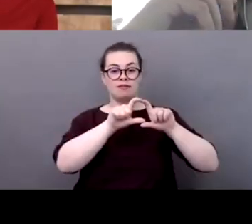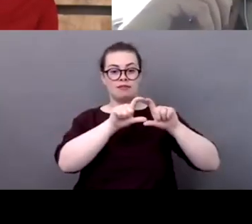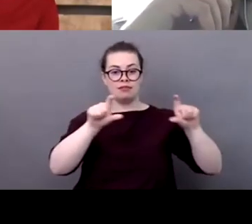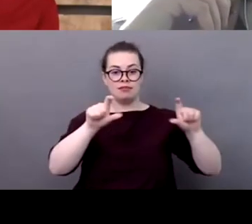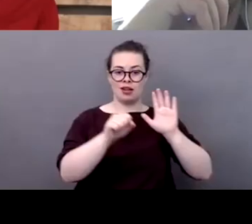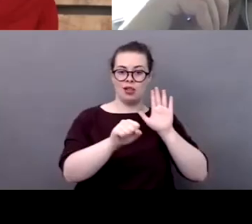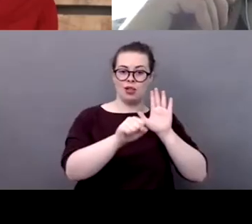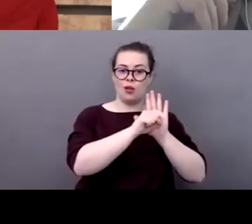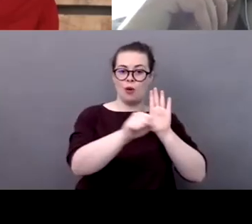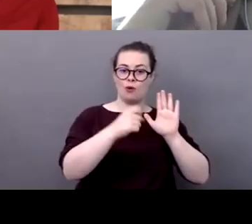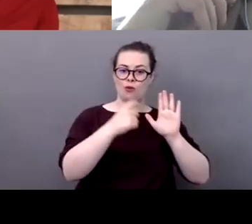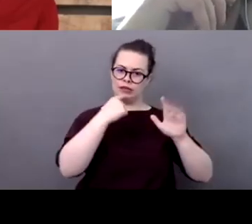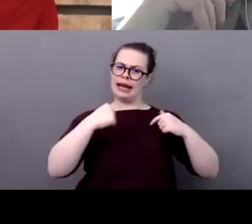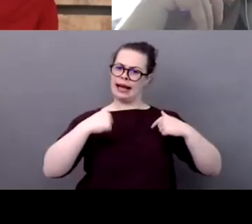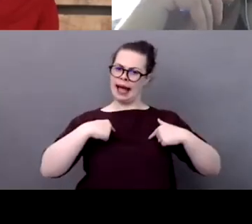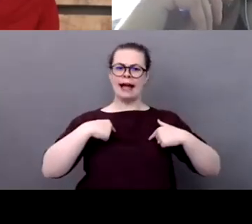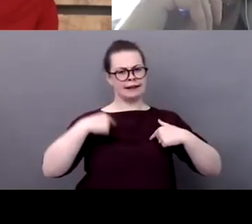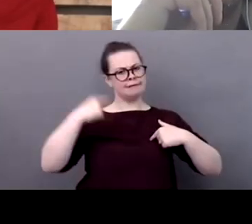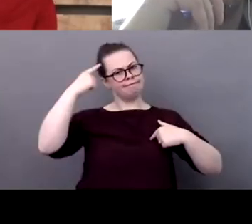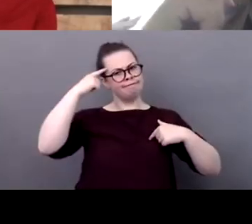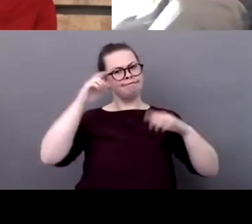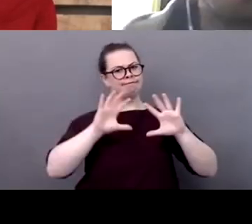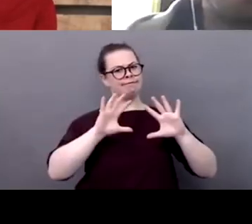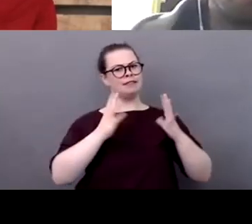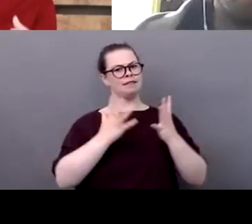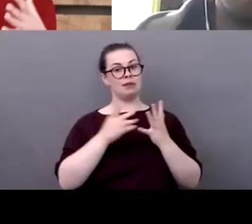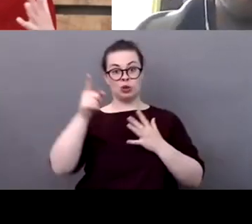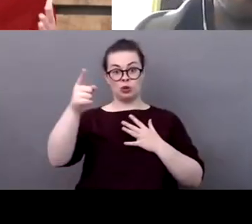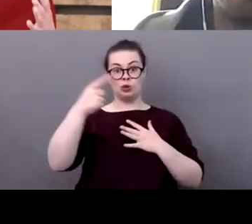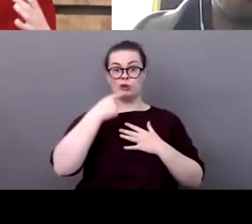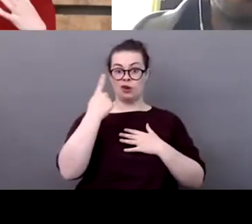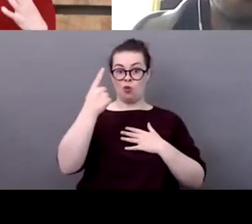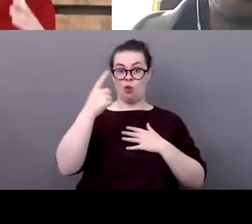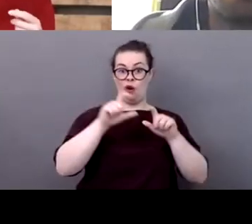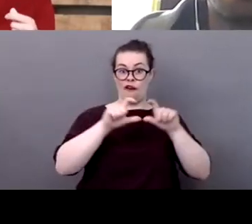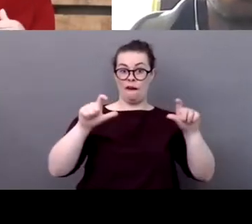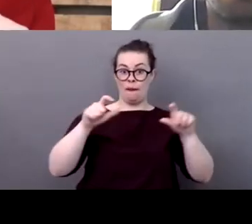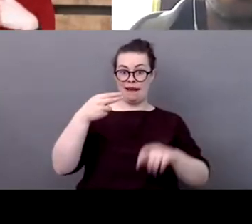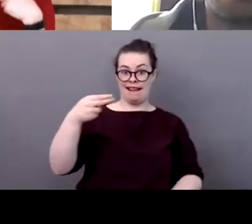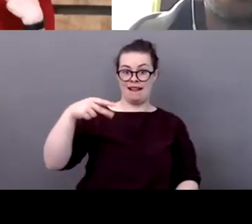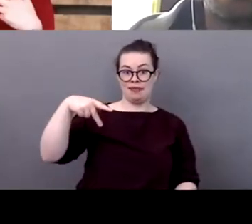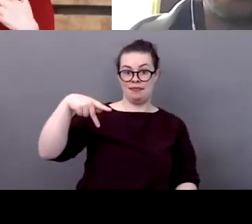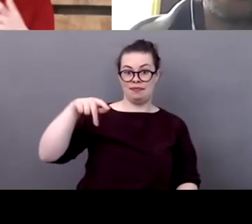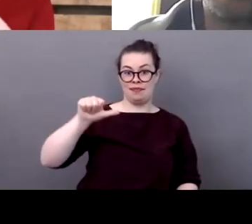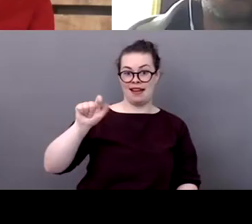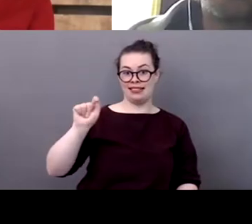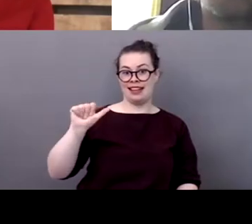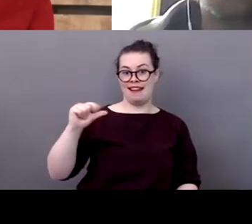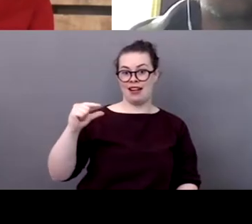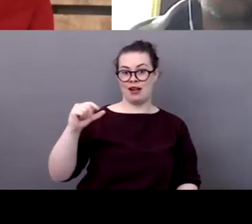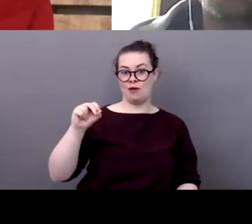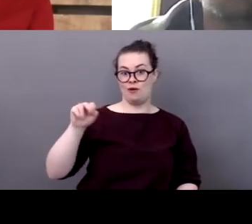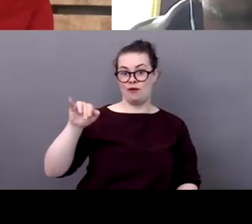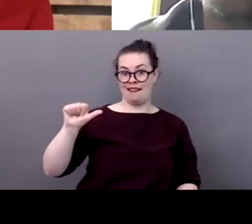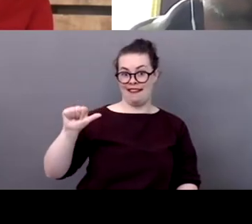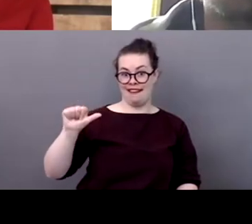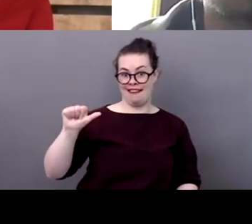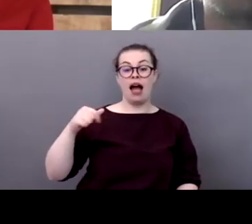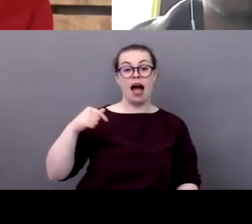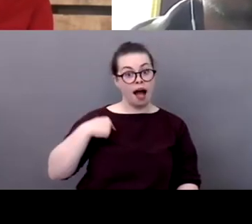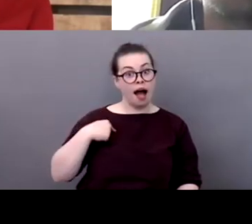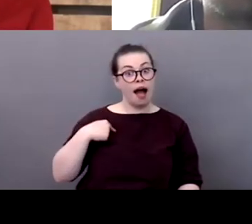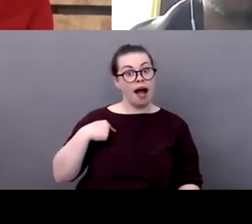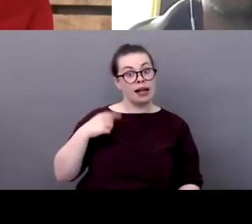environment. You named one of the companies. I actually bought a jacket because I thought it was made of